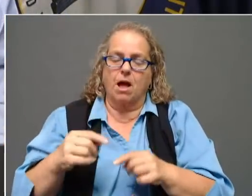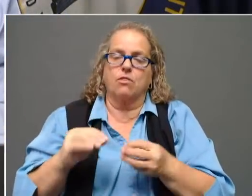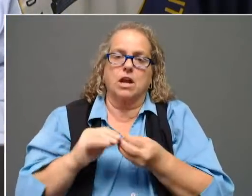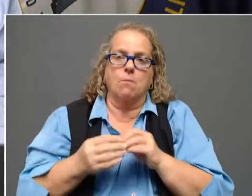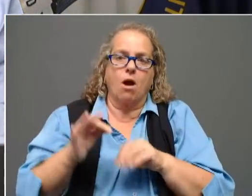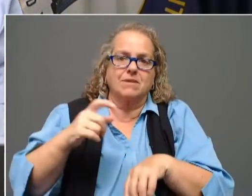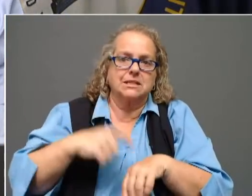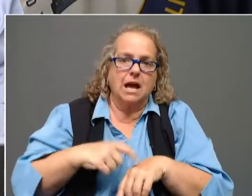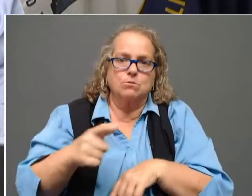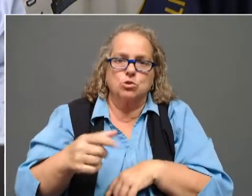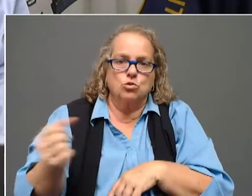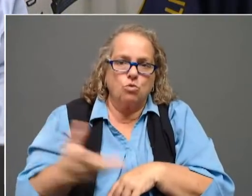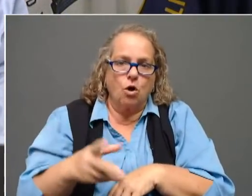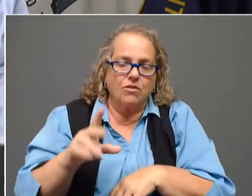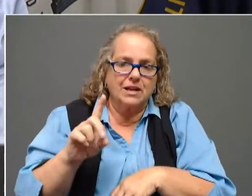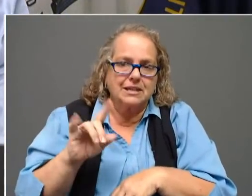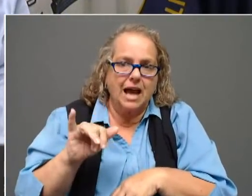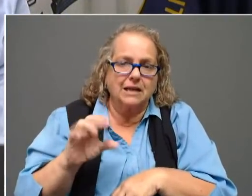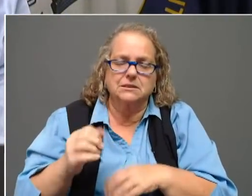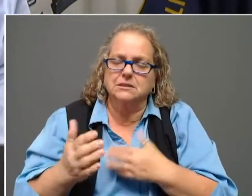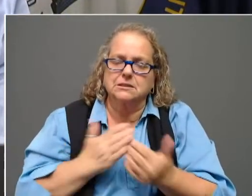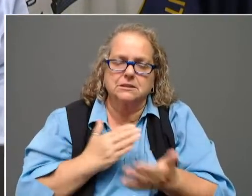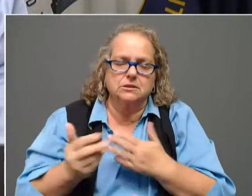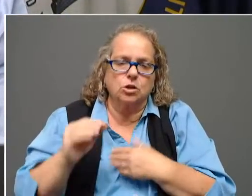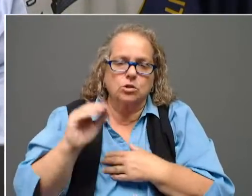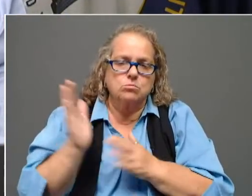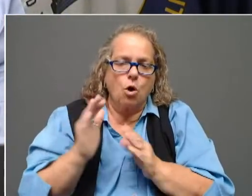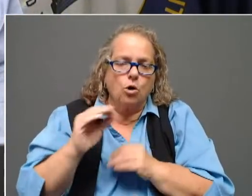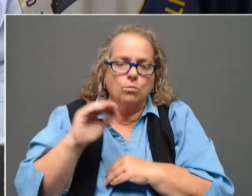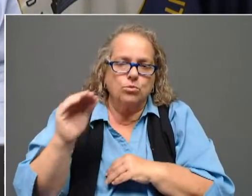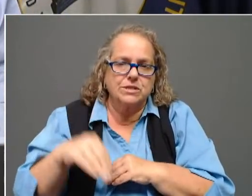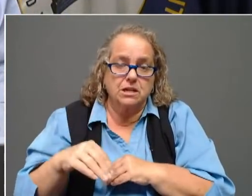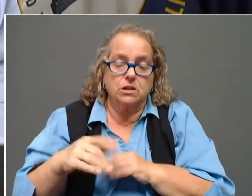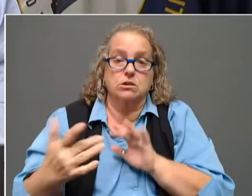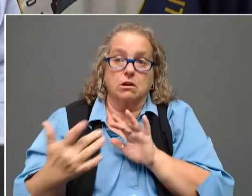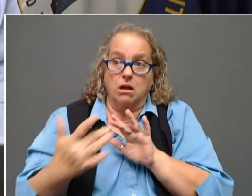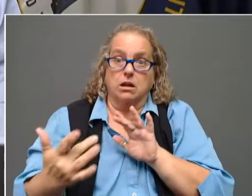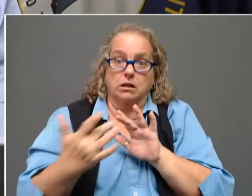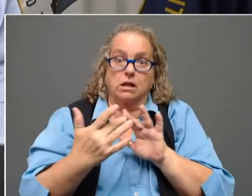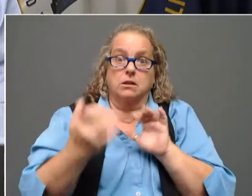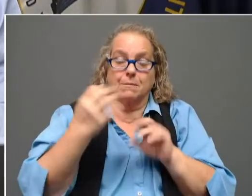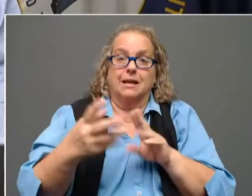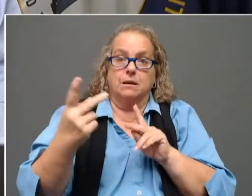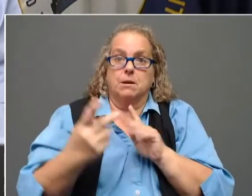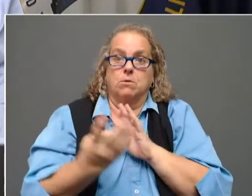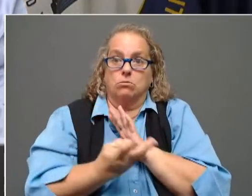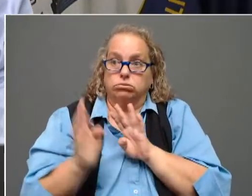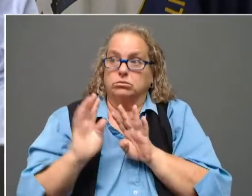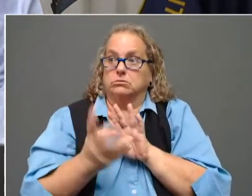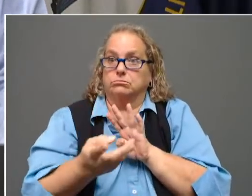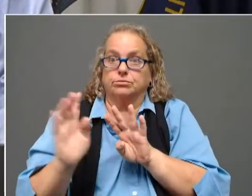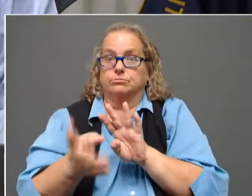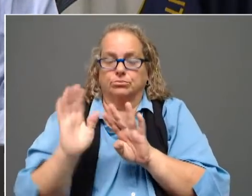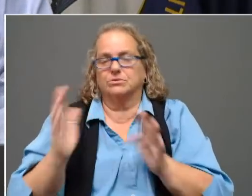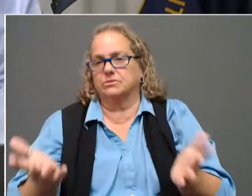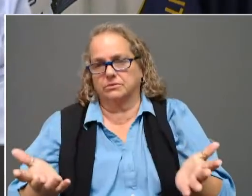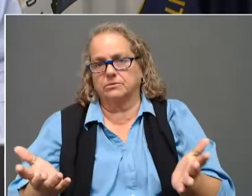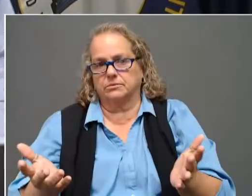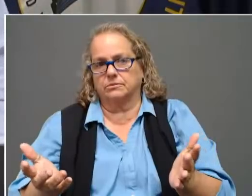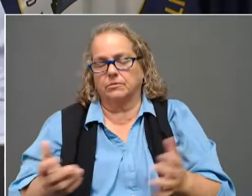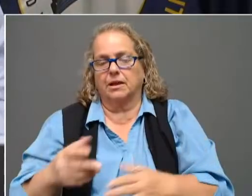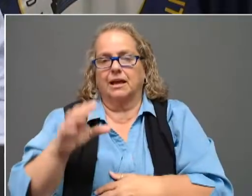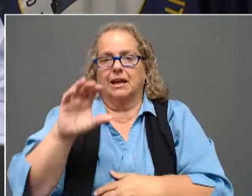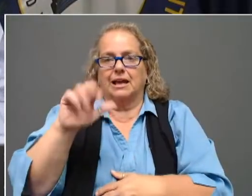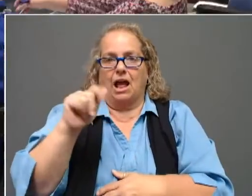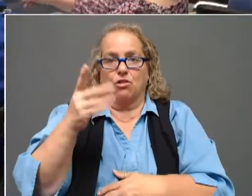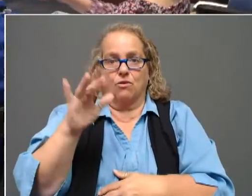dice, however small that percentage is. And so it can be better protection. Catherine Collins. On the